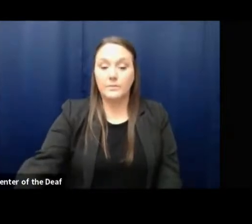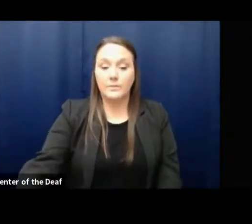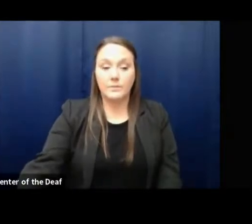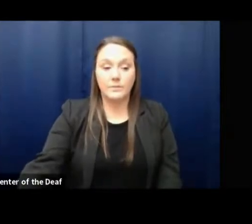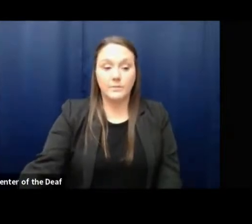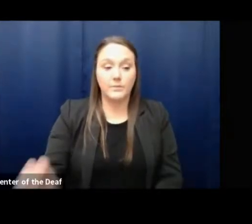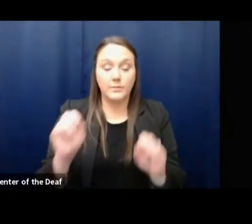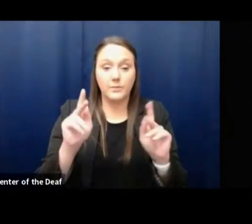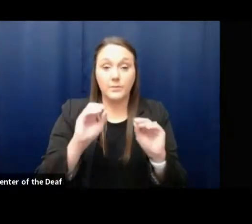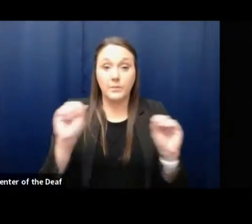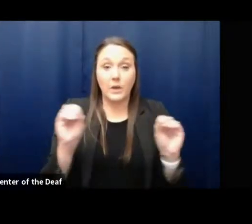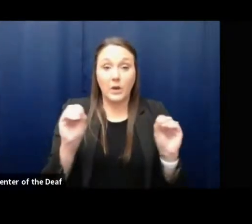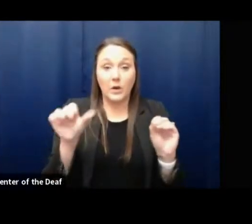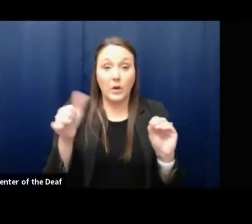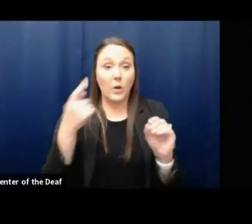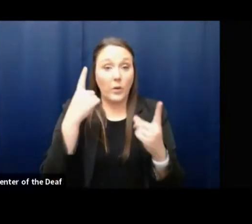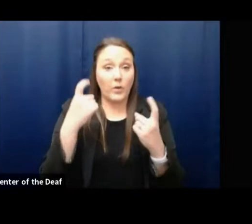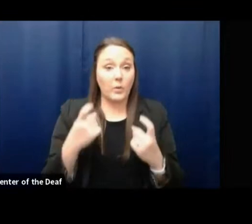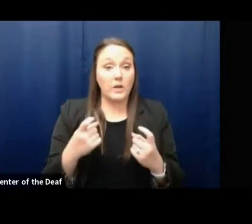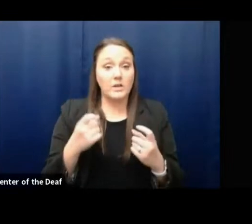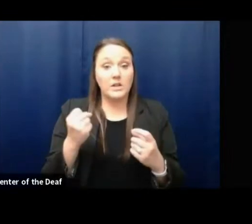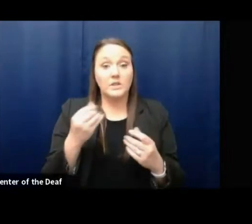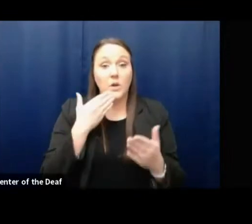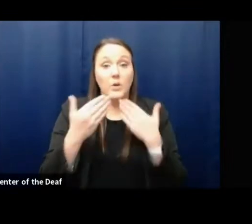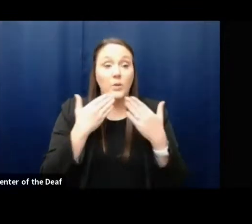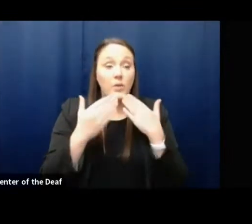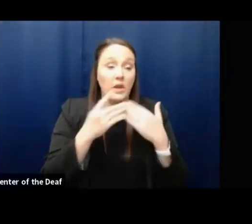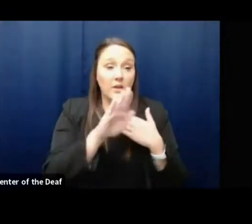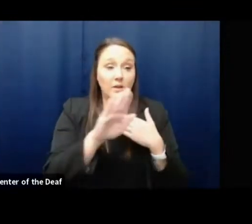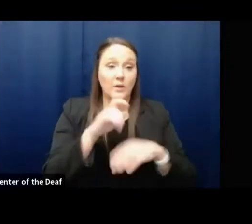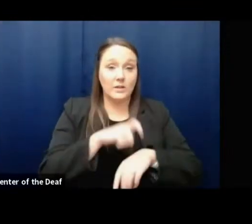All right, not seeing any other questions come in, so thank you all for